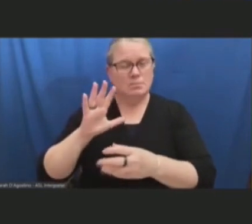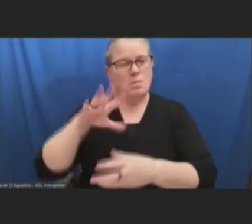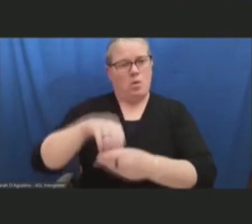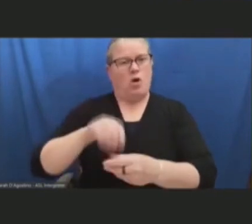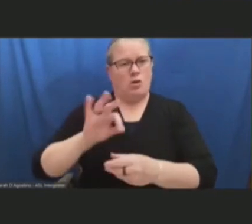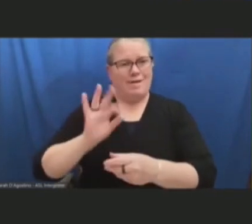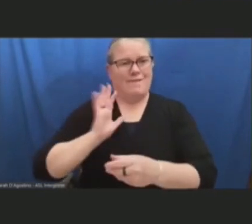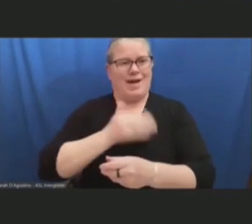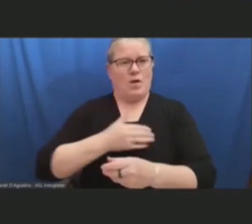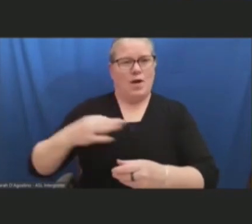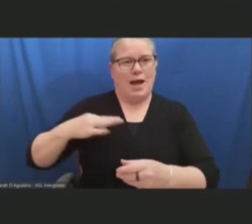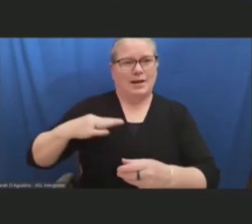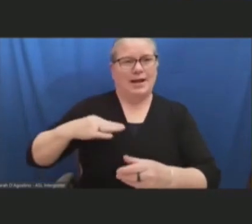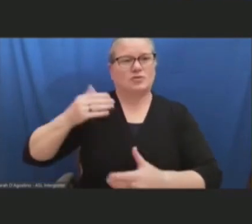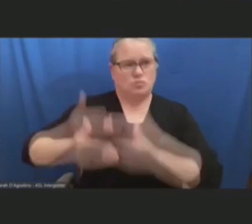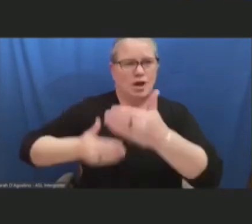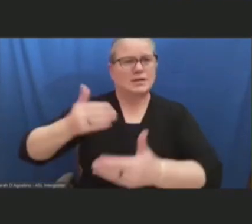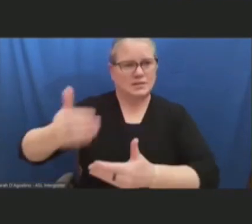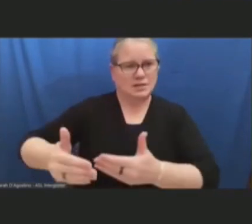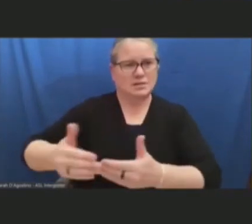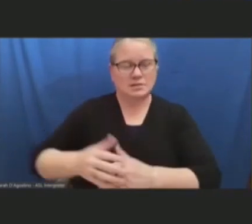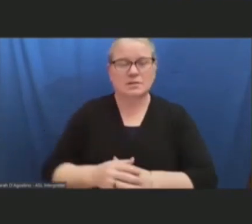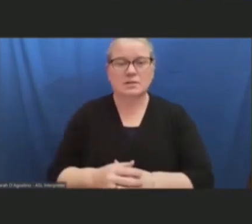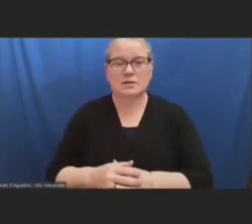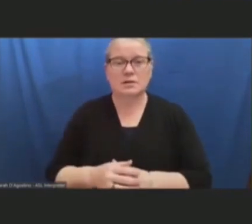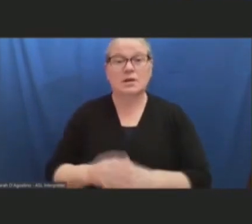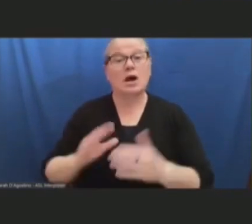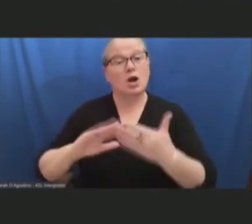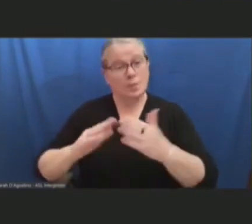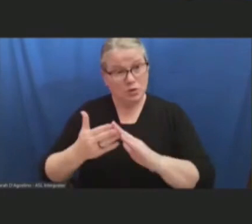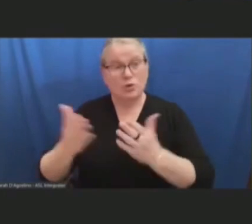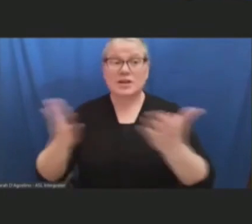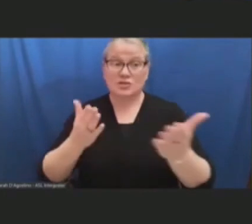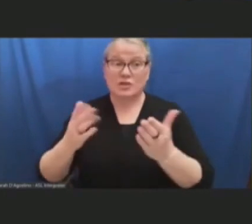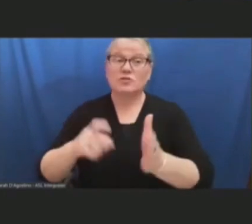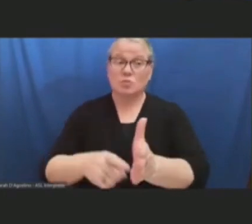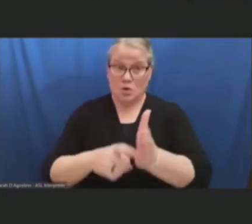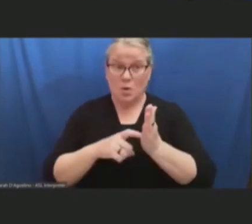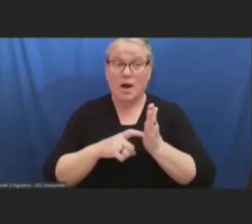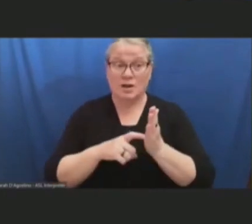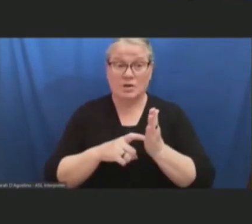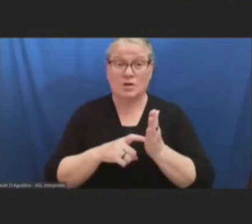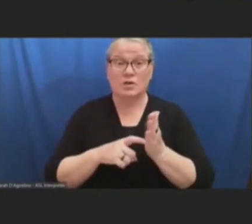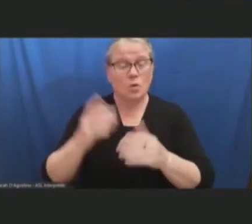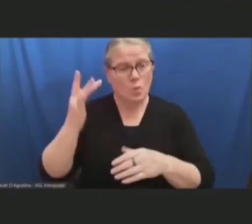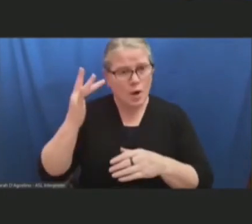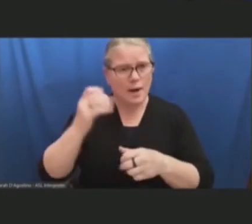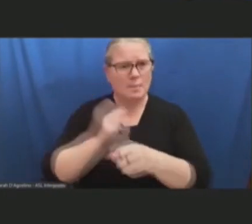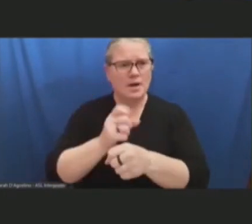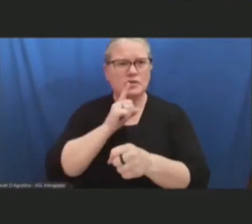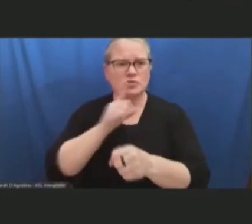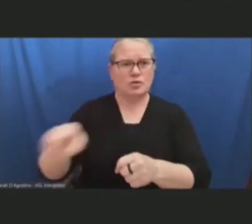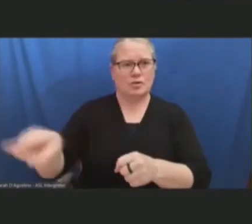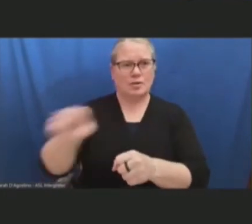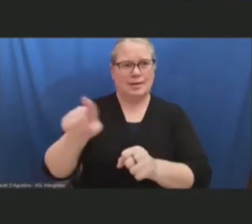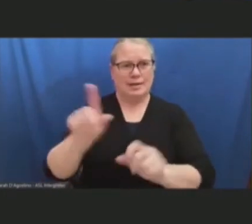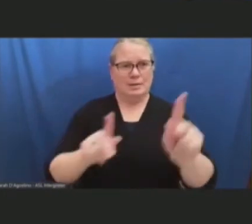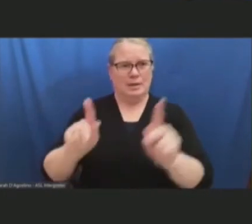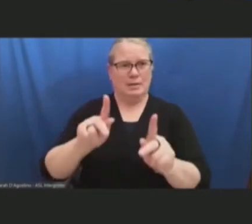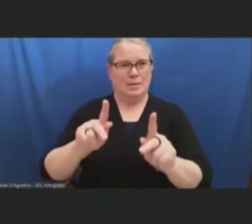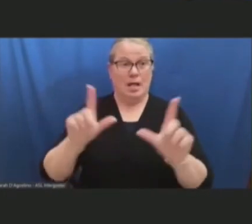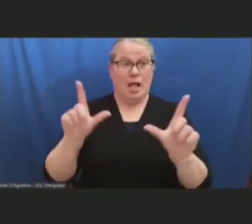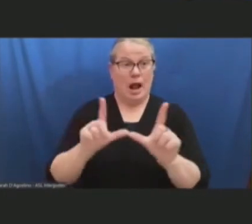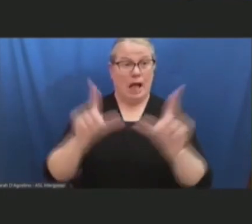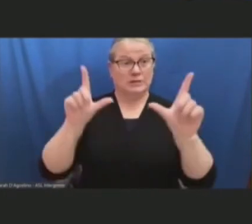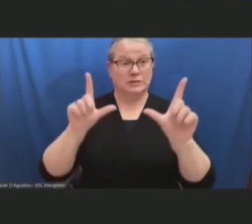process. And we're requiring community service of some sort to ensure that these newly licensed brokers can go back